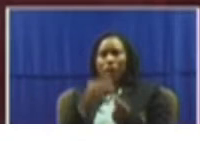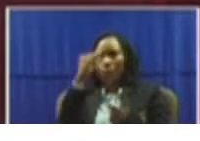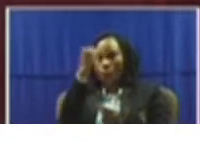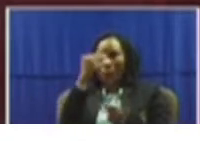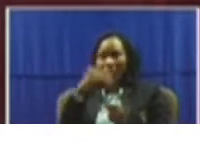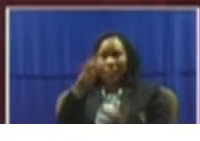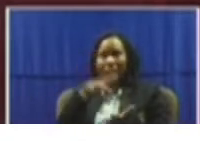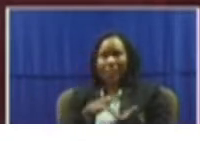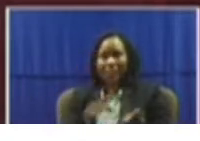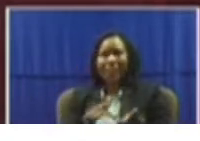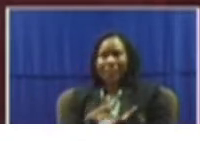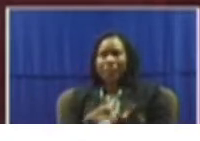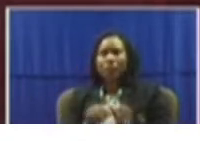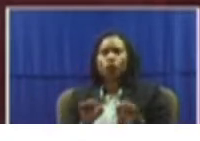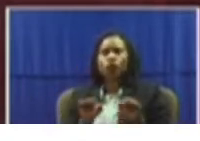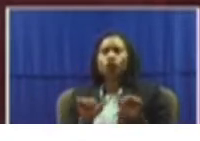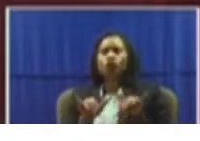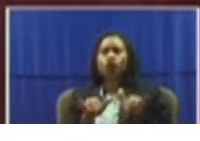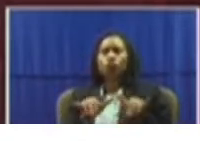have tires.